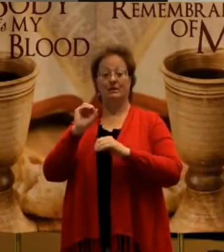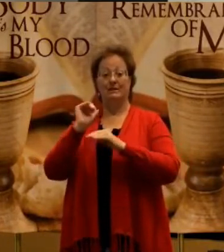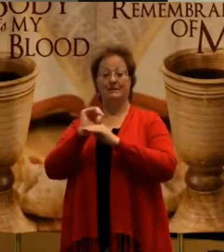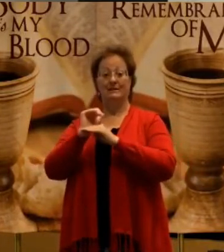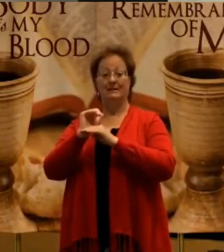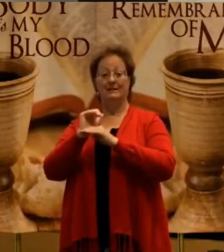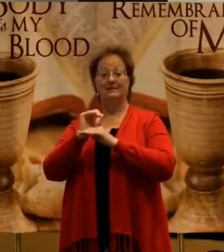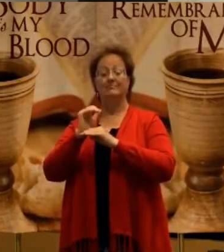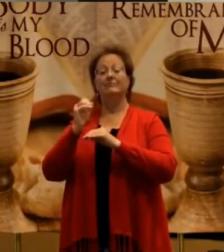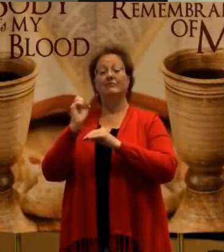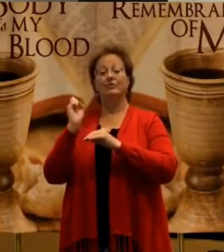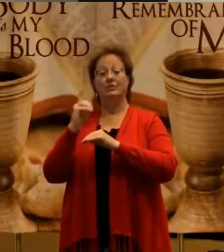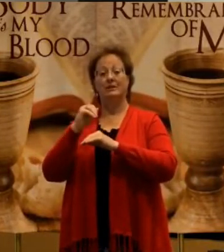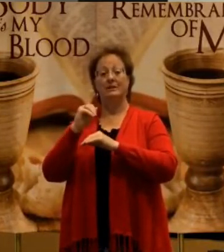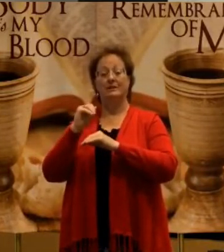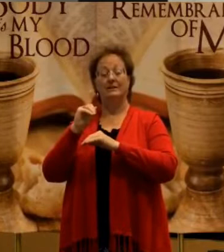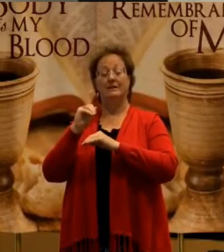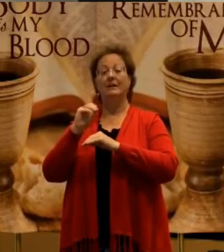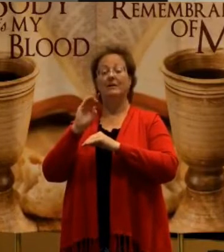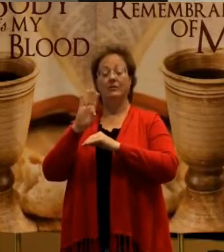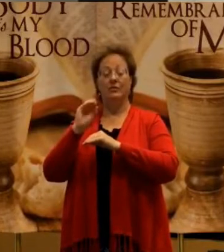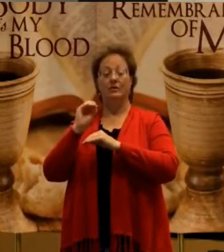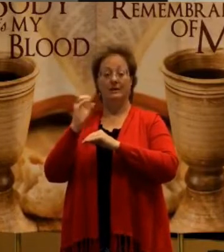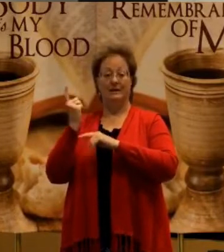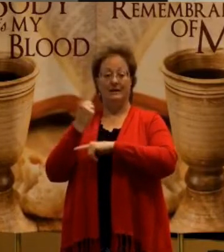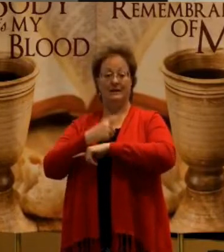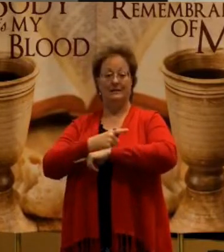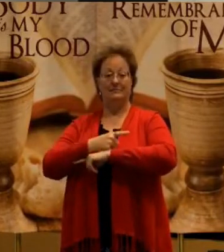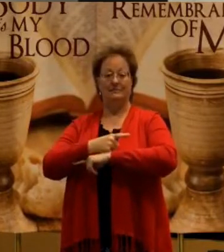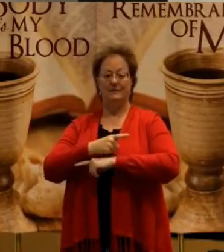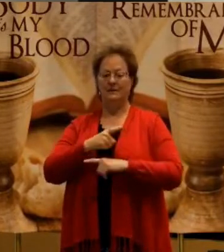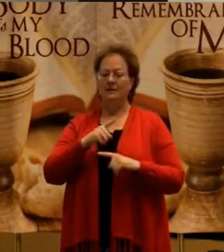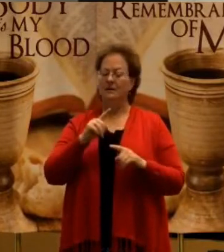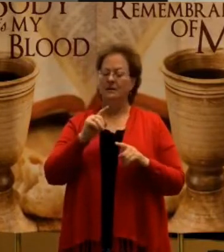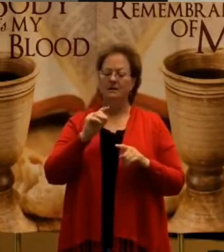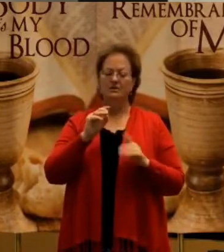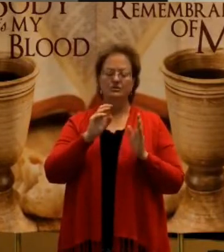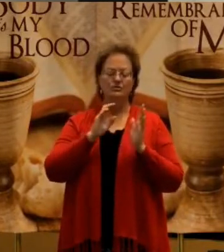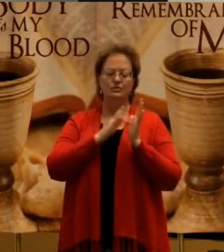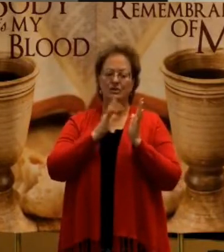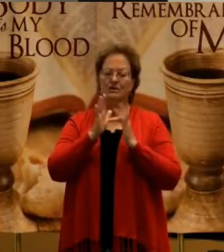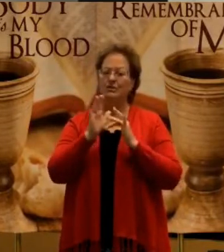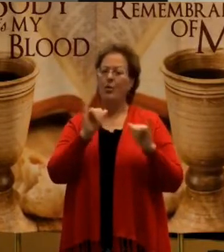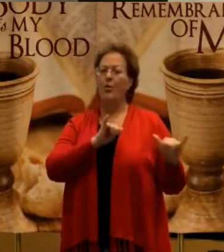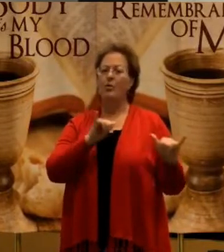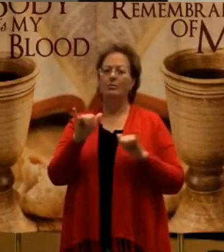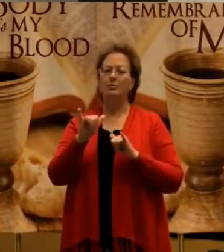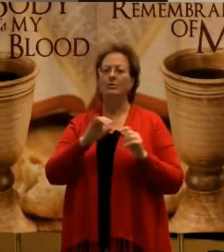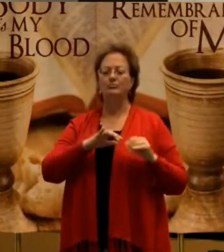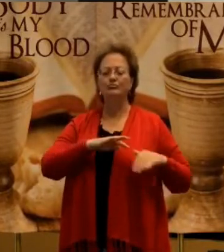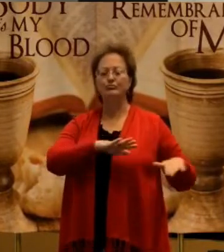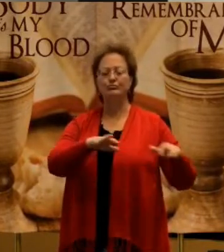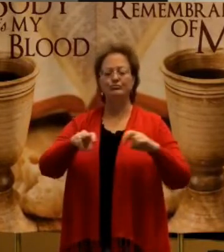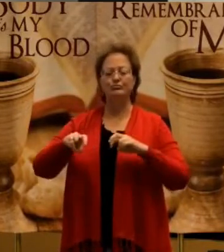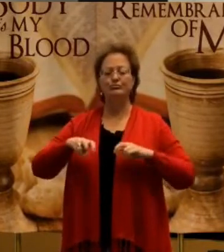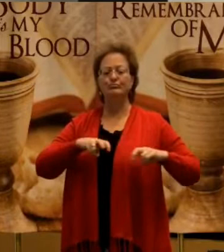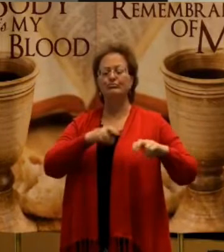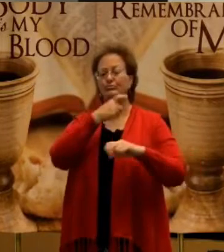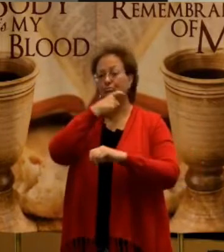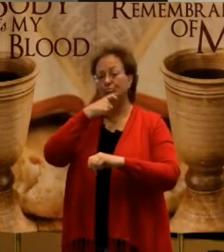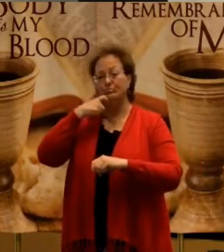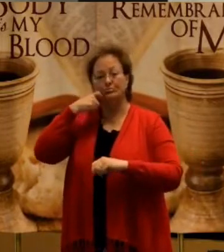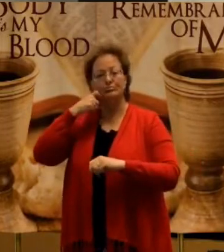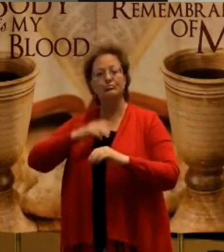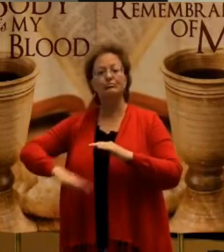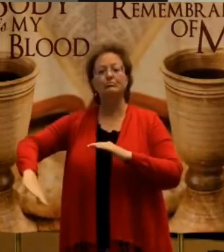Jesus fasted in the wilderness and was tempted by Satan. I wonder if our world is going through its own period of